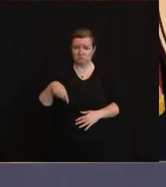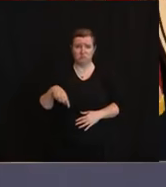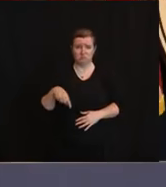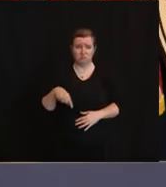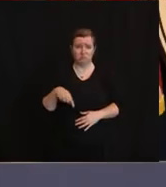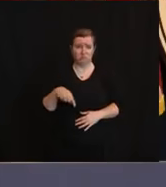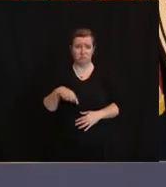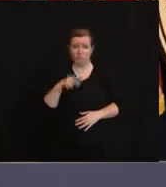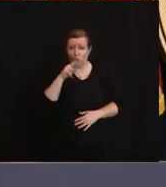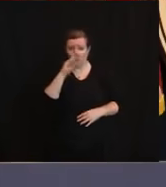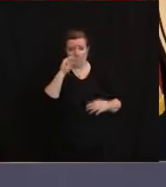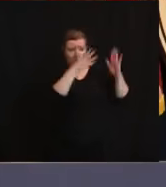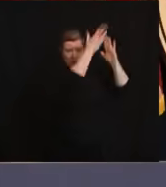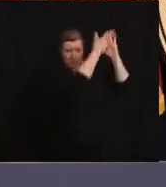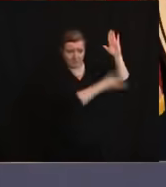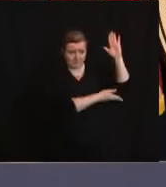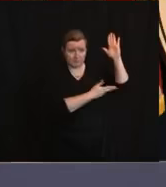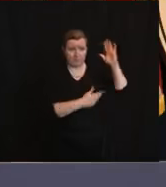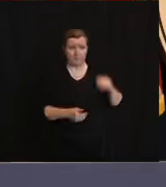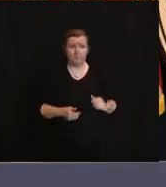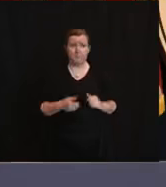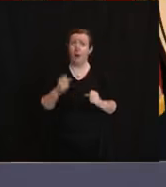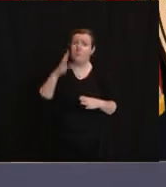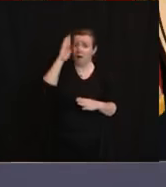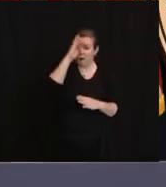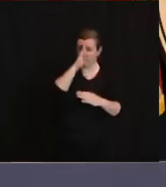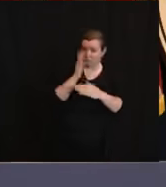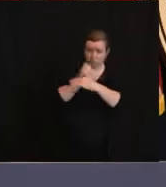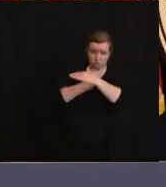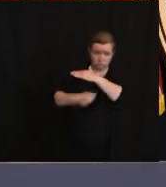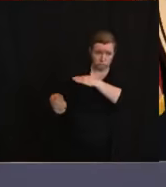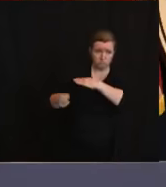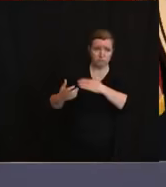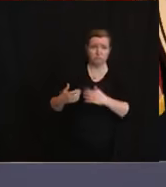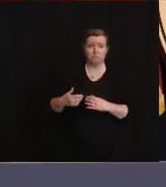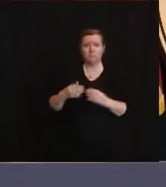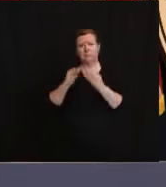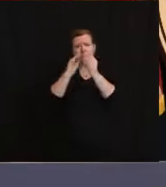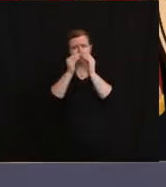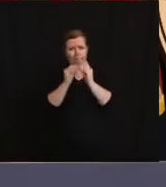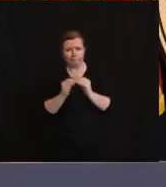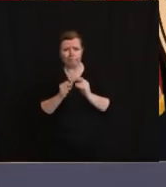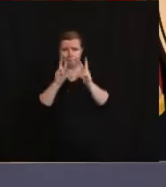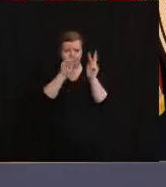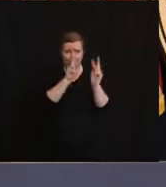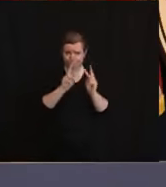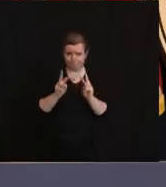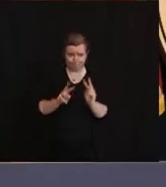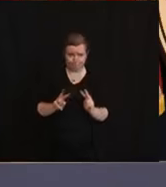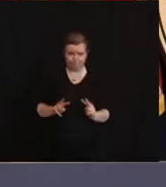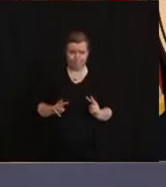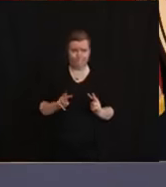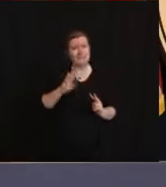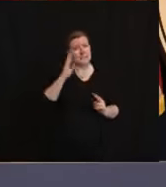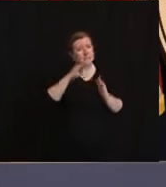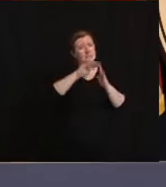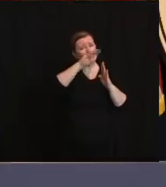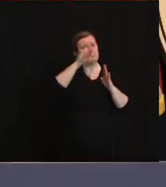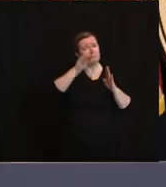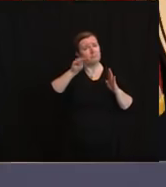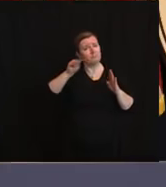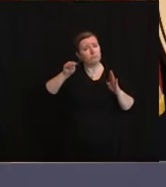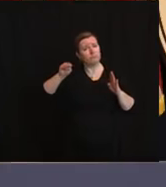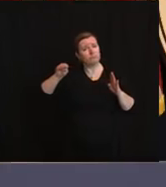at some of the other metrics that we care about, the trends are in the right direction. Please continue to stay